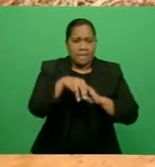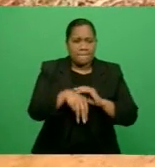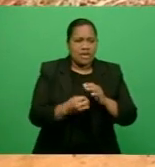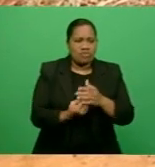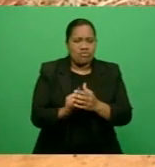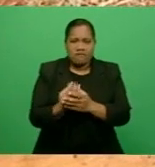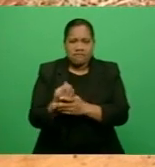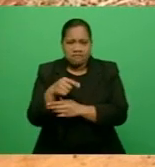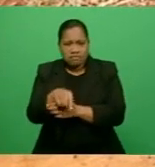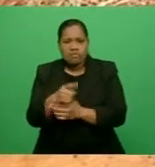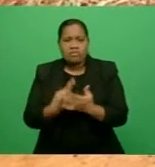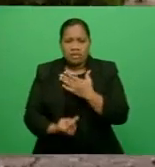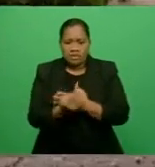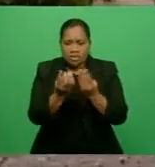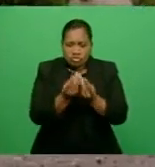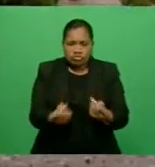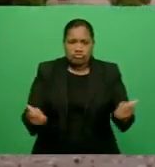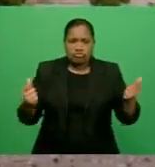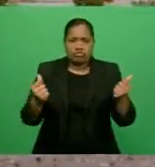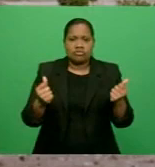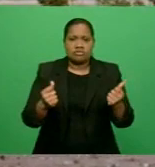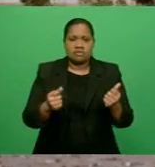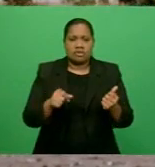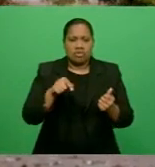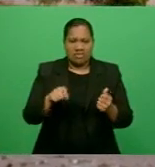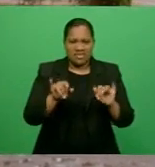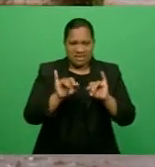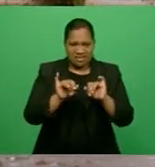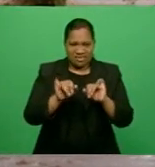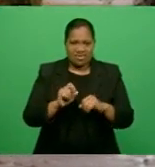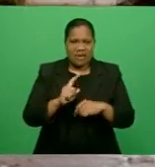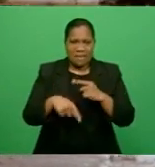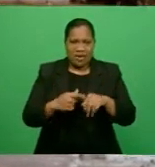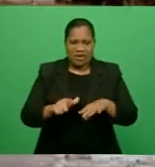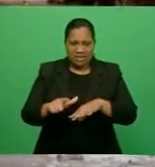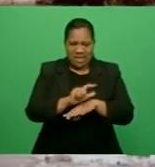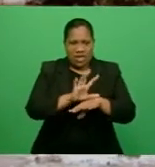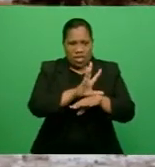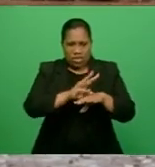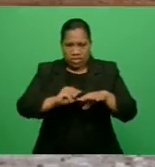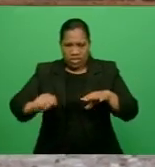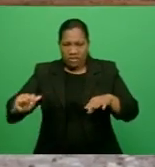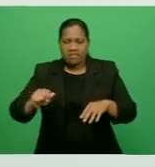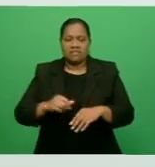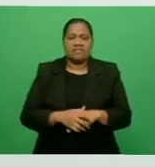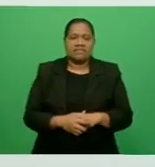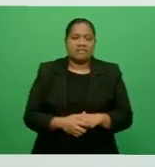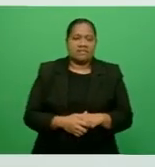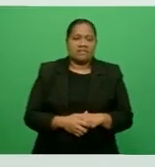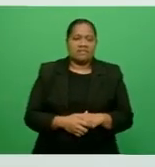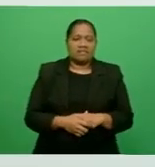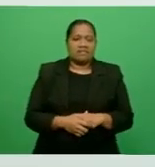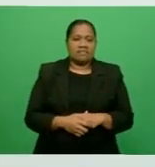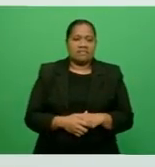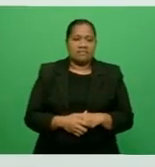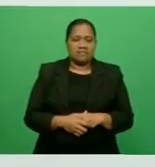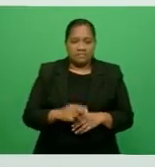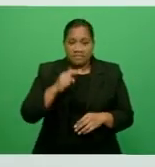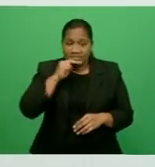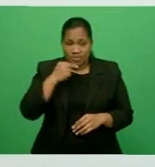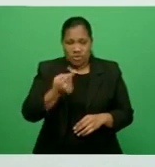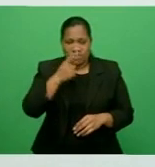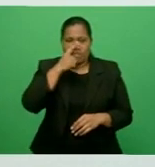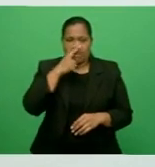nature-based solution in addressing coastal erosion, is also under threat due to human activities. We've told that people have to